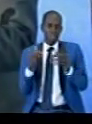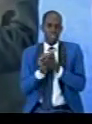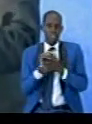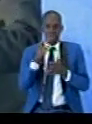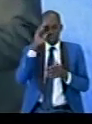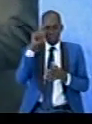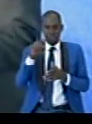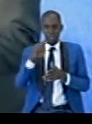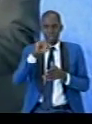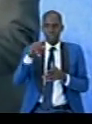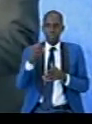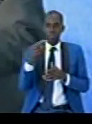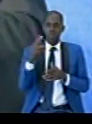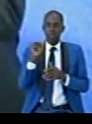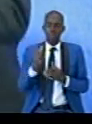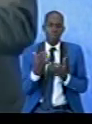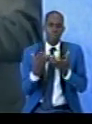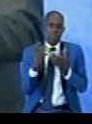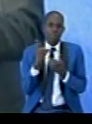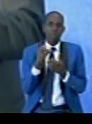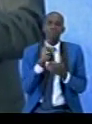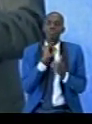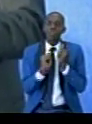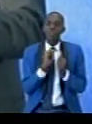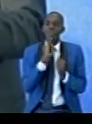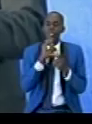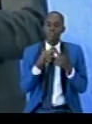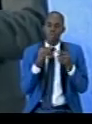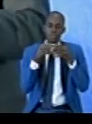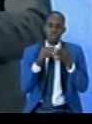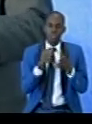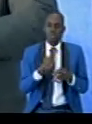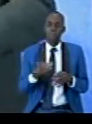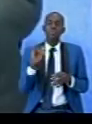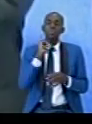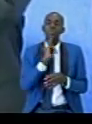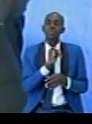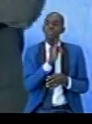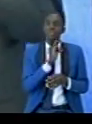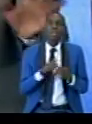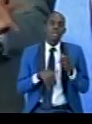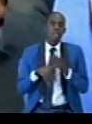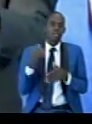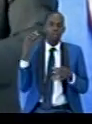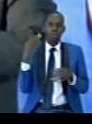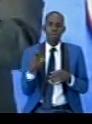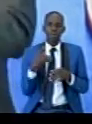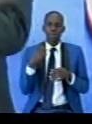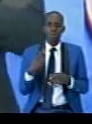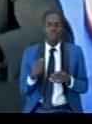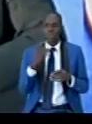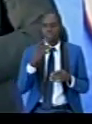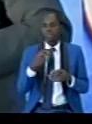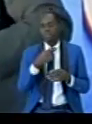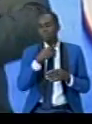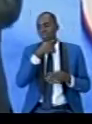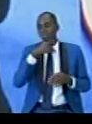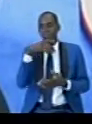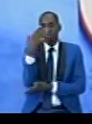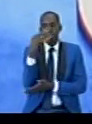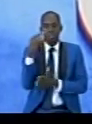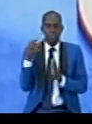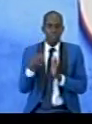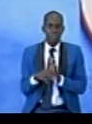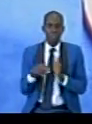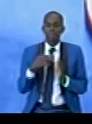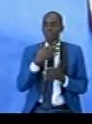of God and the children of Israel into the land of Canaan and to possess the land and to divide the land.